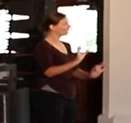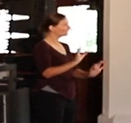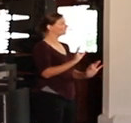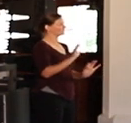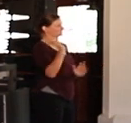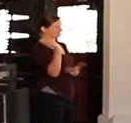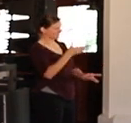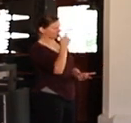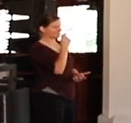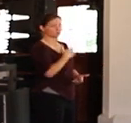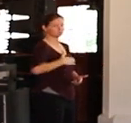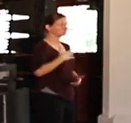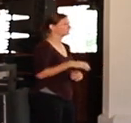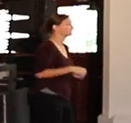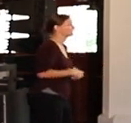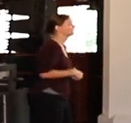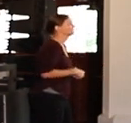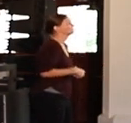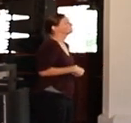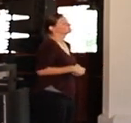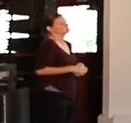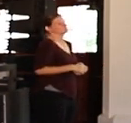get some Scotty tissues?